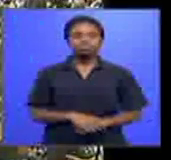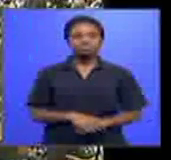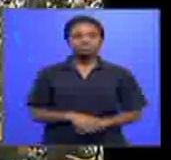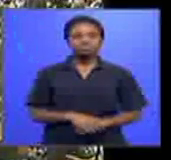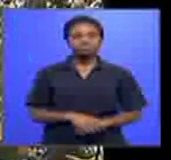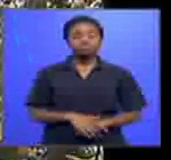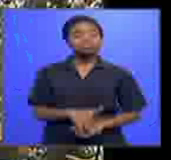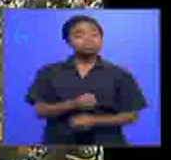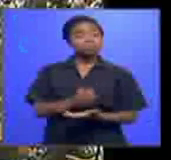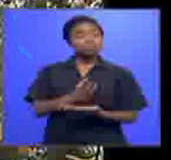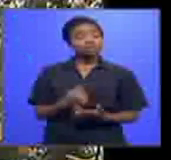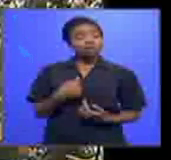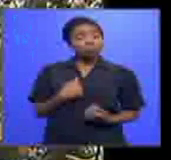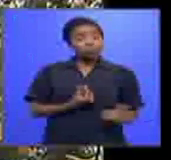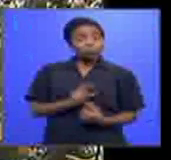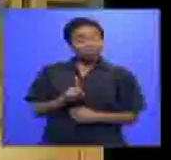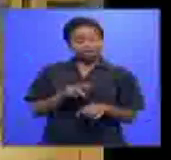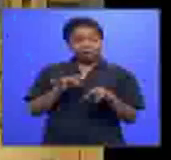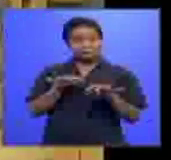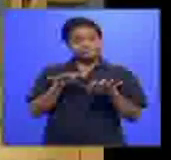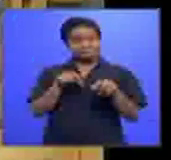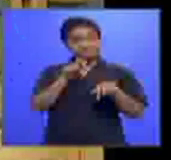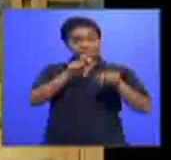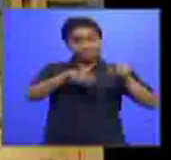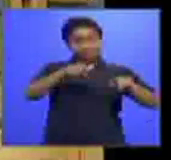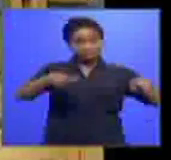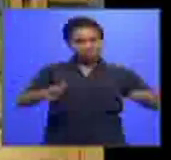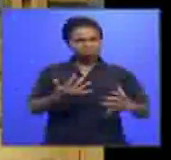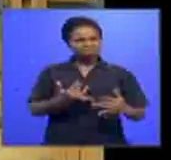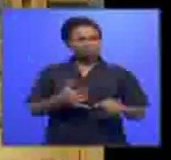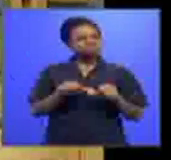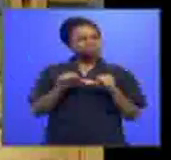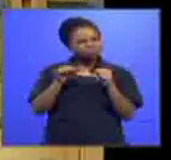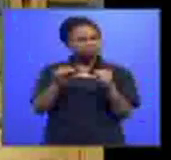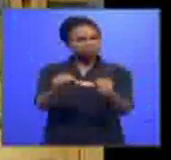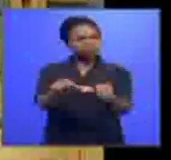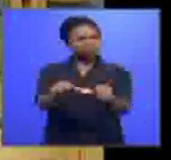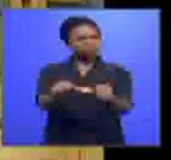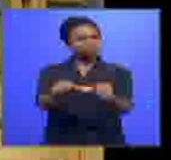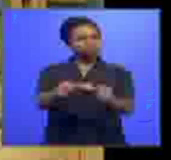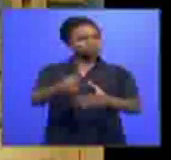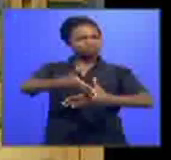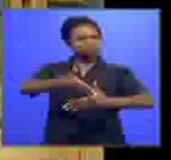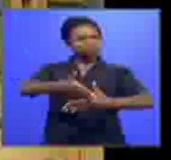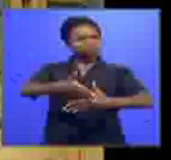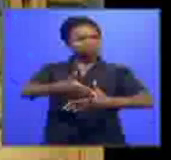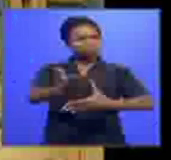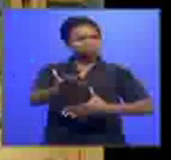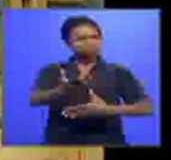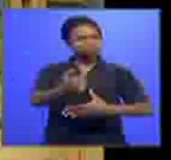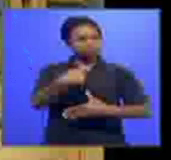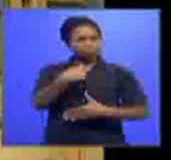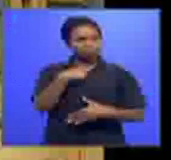we provide our people today can continue to be provided to our people